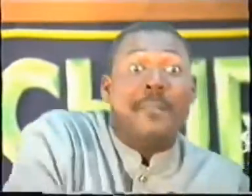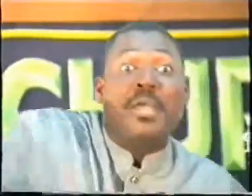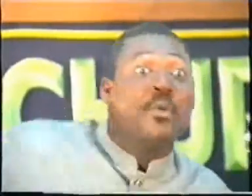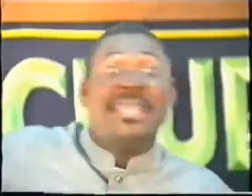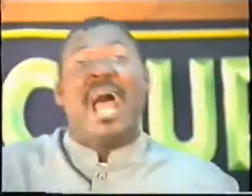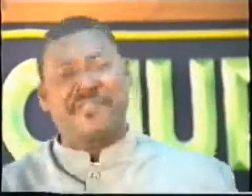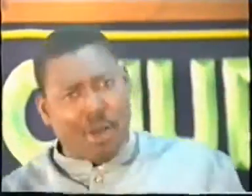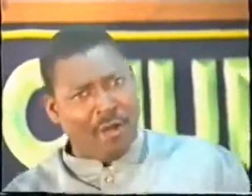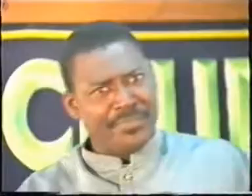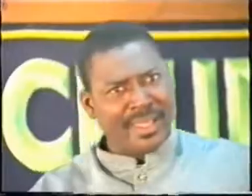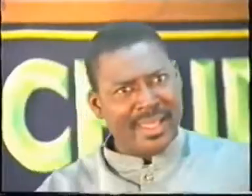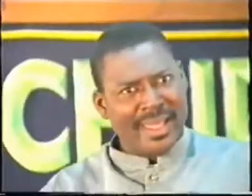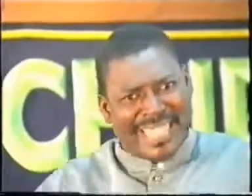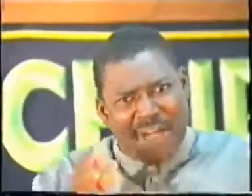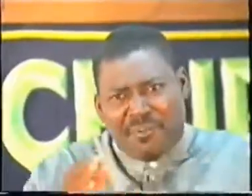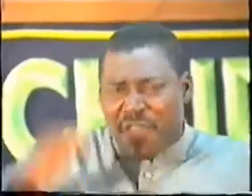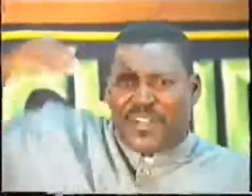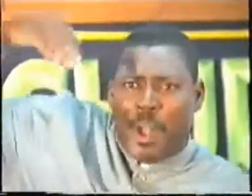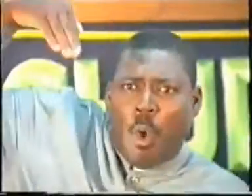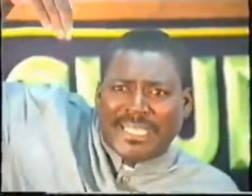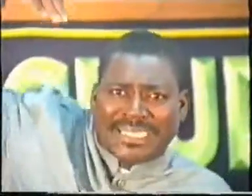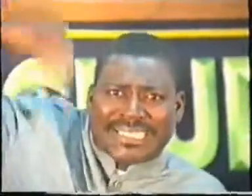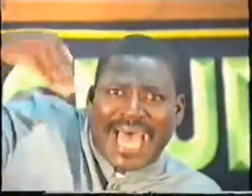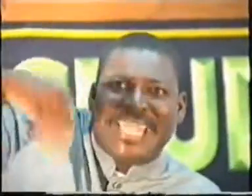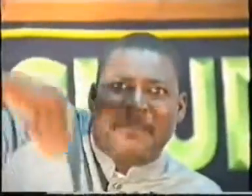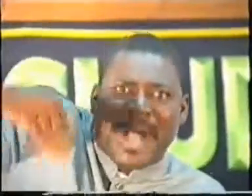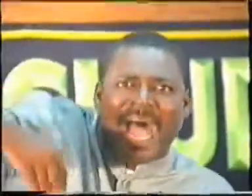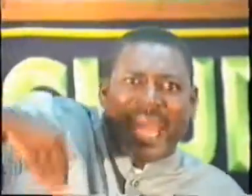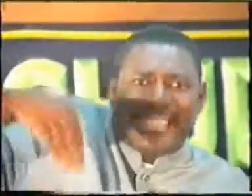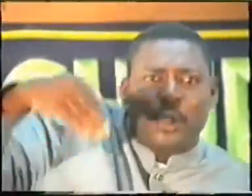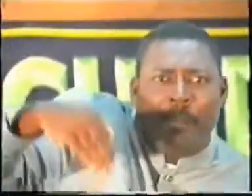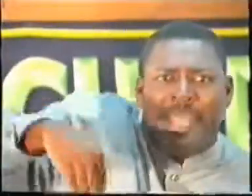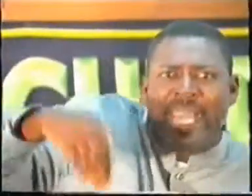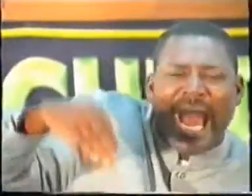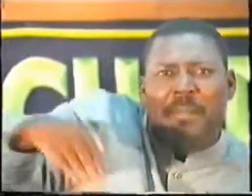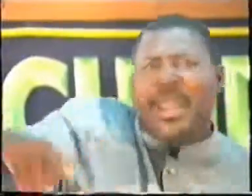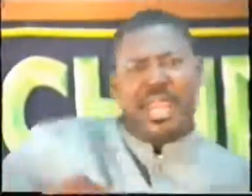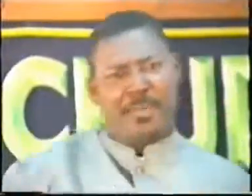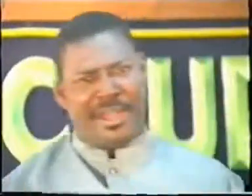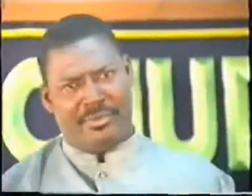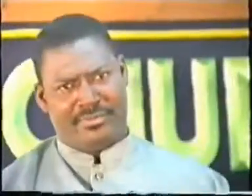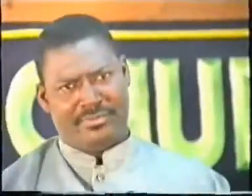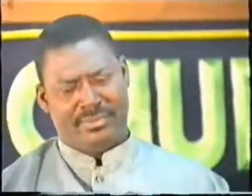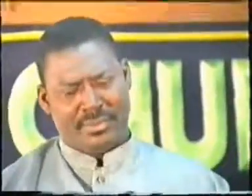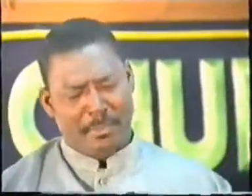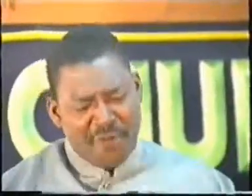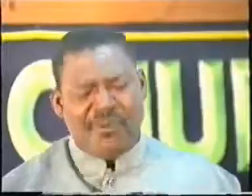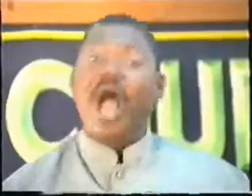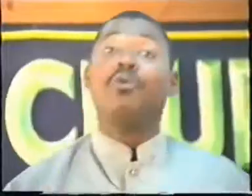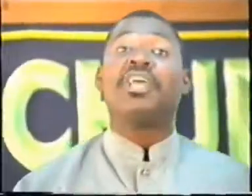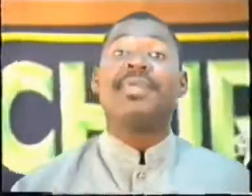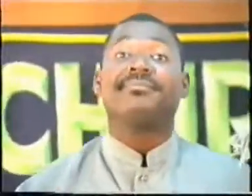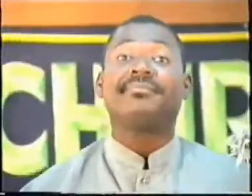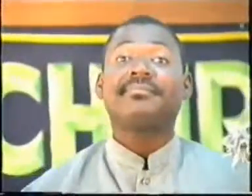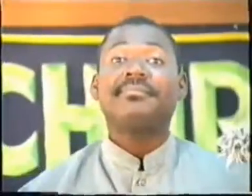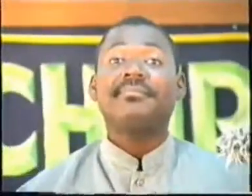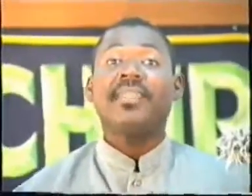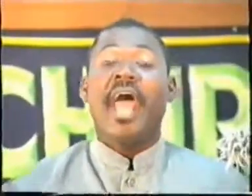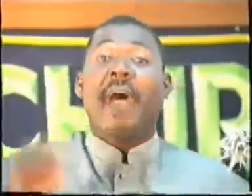no wɔbɛyi nome nyinaa firi hɔ therefore yɛmfa yɛ ho nkwa yɛhyɛ saa nneɛma a ɛde nnome ɛde berɛ nnipa no mu medɛfo a wotie